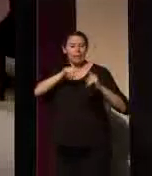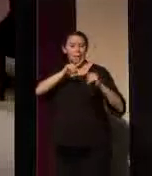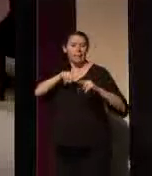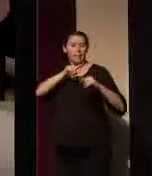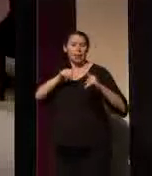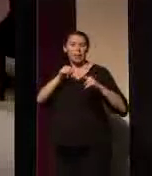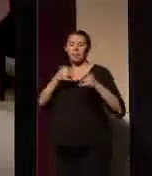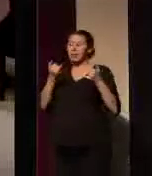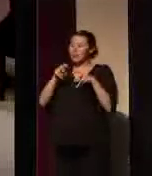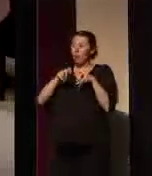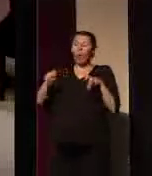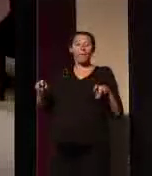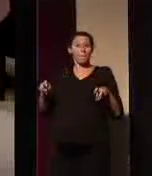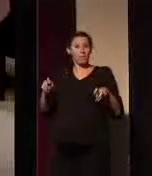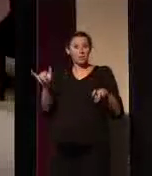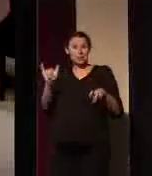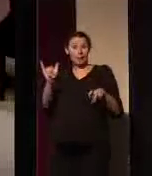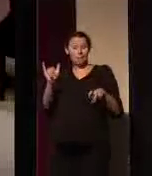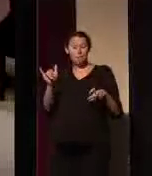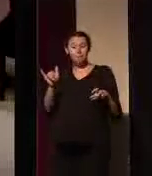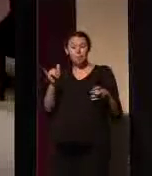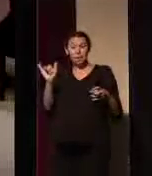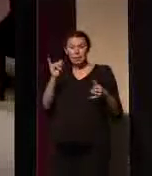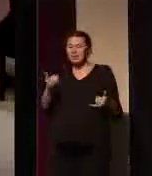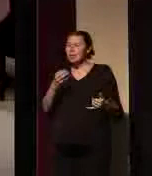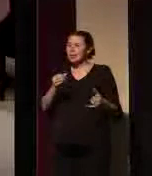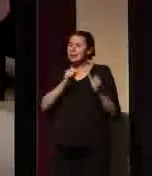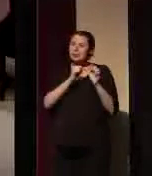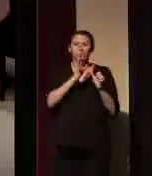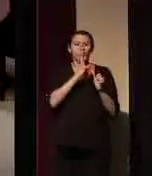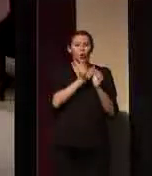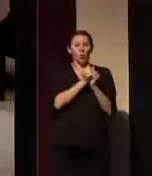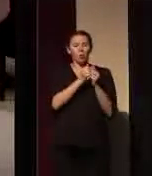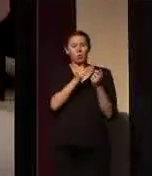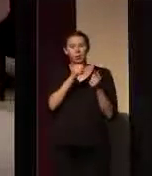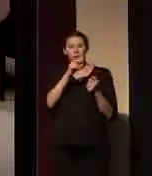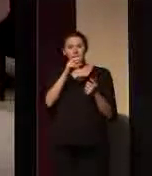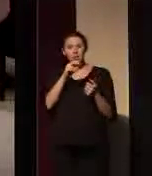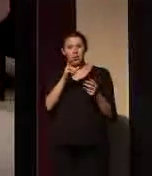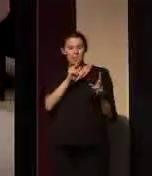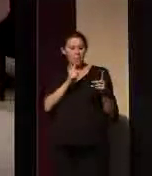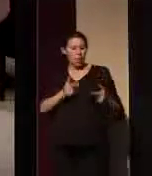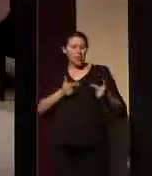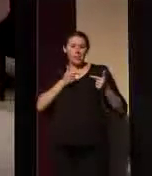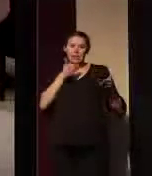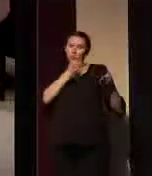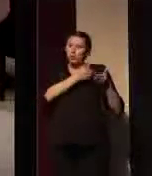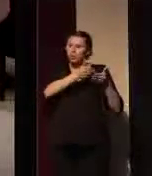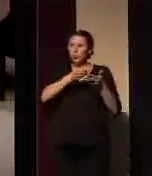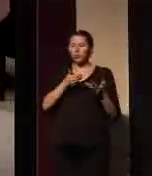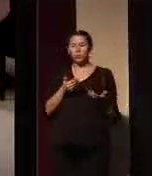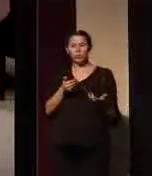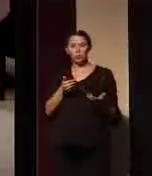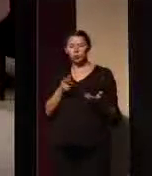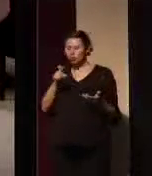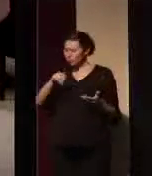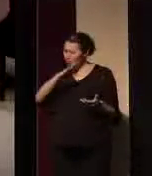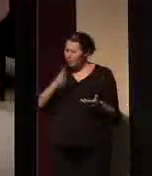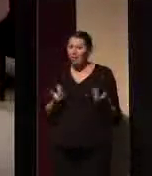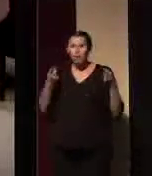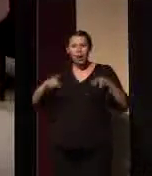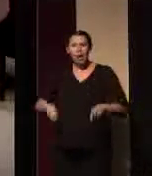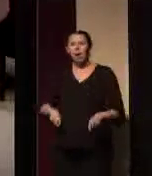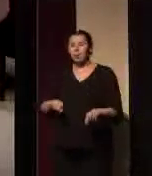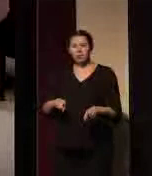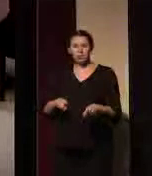and trying to talk with your friends and neighbors about these types of incidents that should never happen in the United States of America in